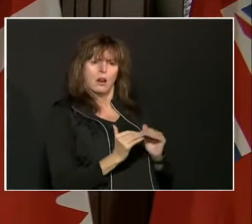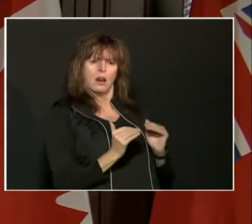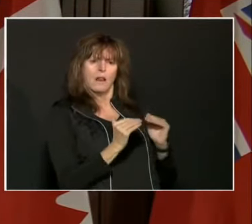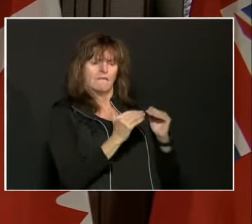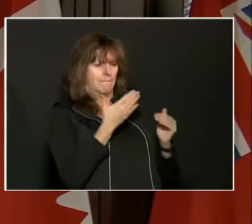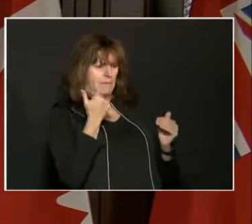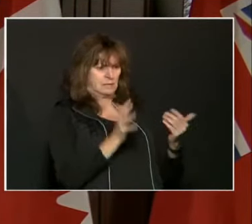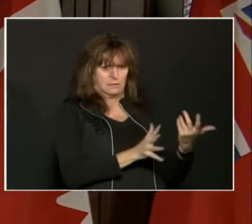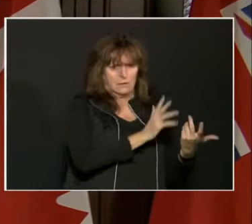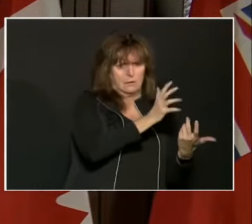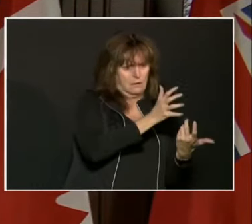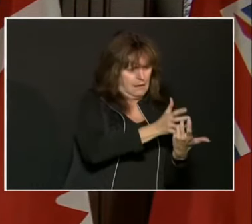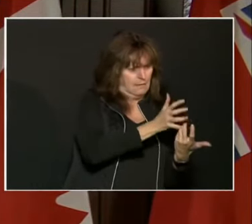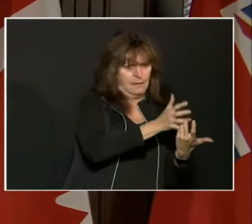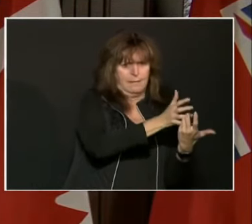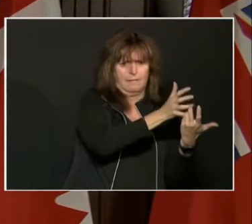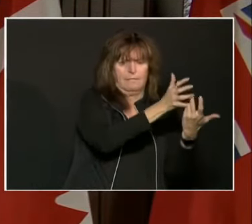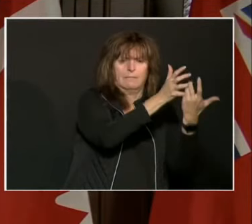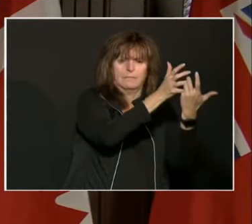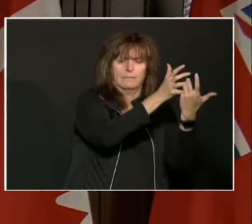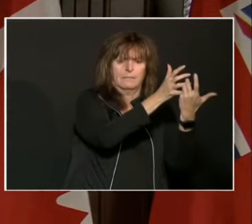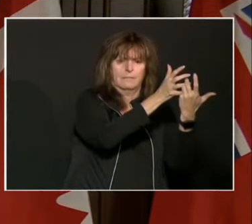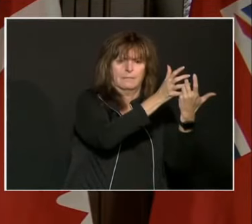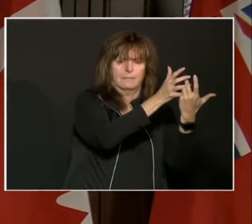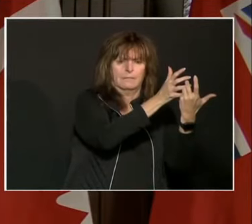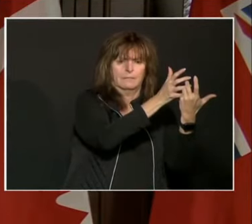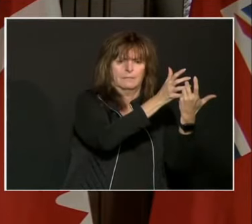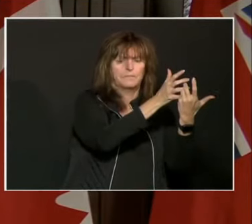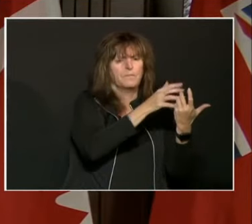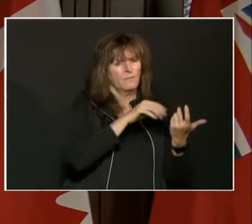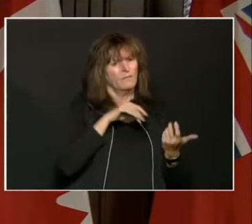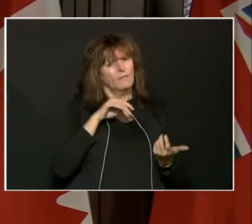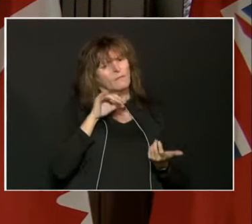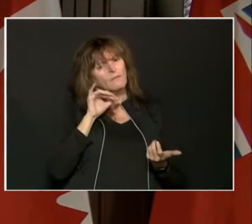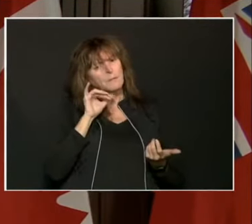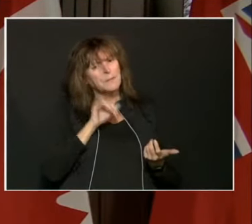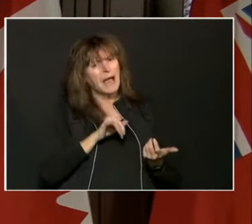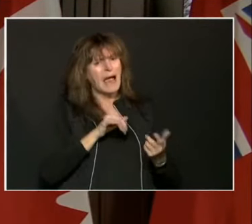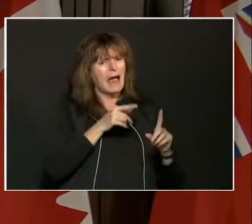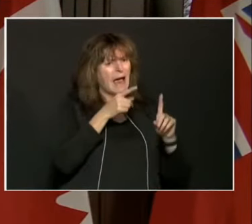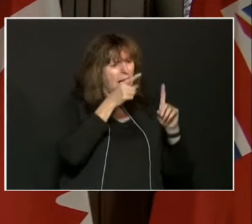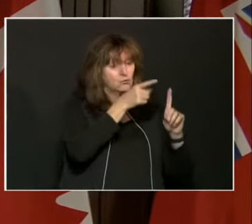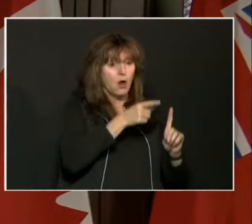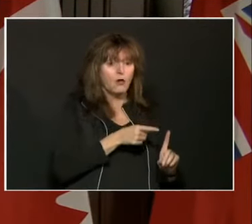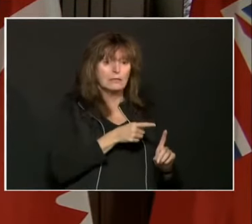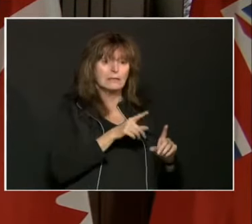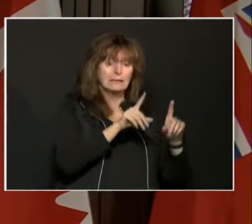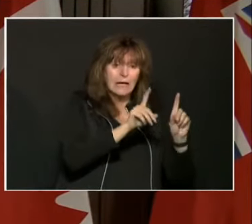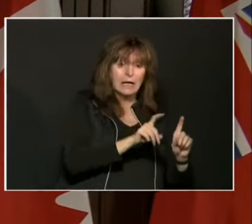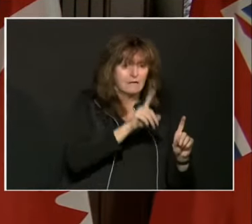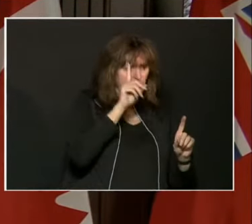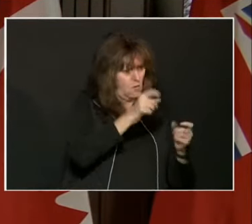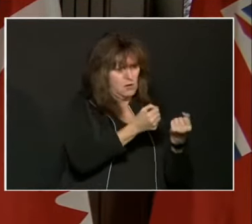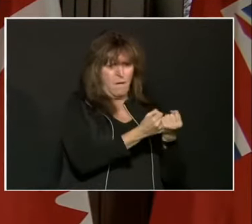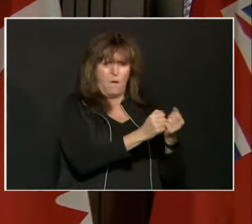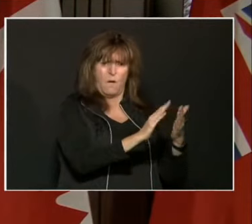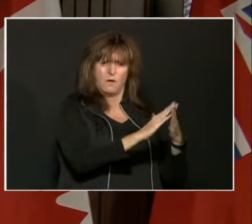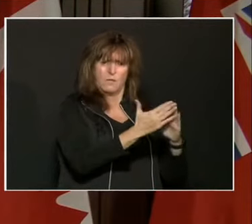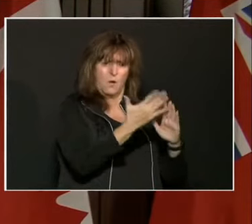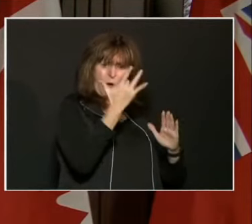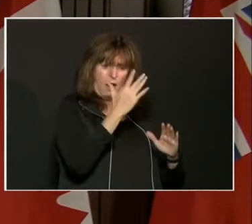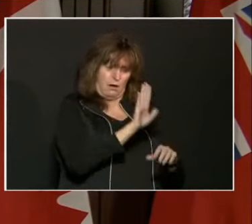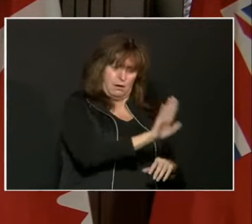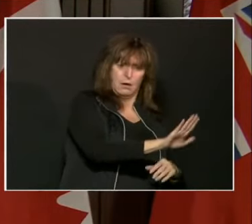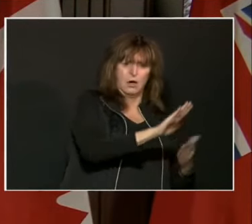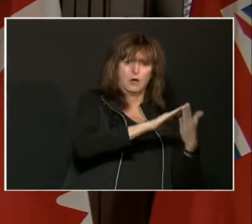more targeted enhanced testing and different ways to try and assist the communities, because they want to get those numbers down as well. And how do